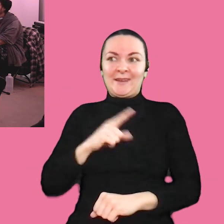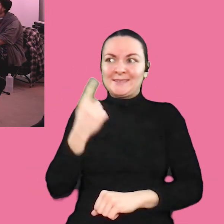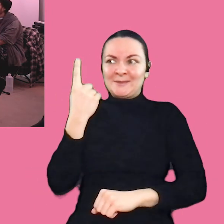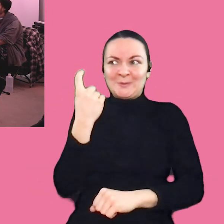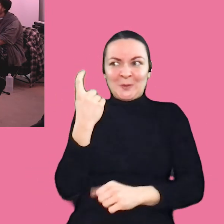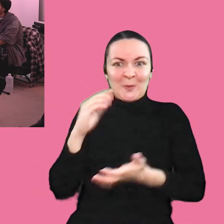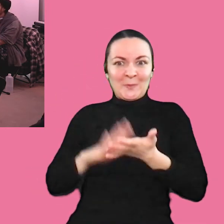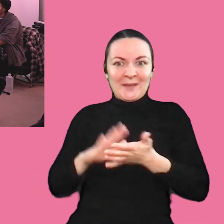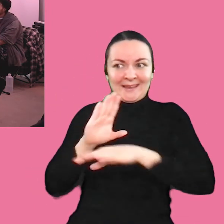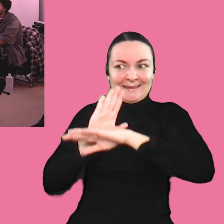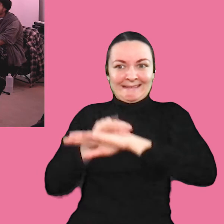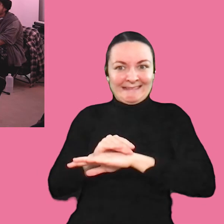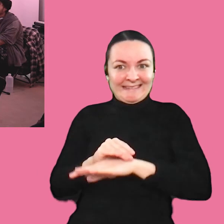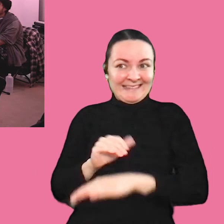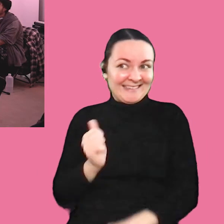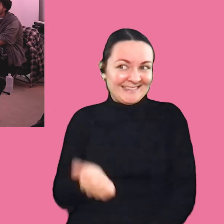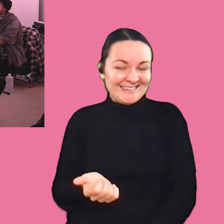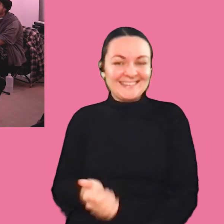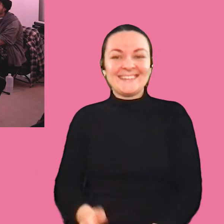got 1 minute, apparently.